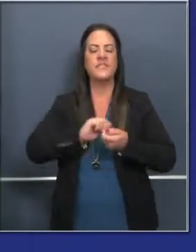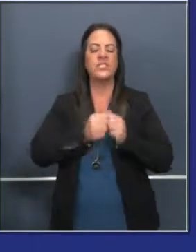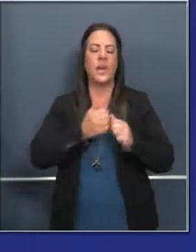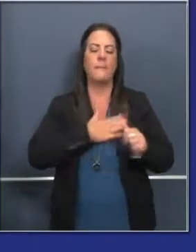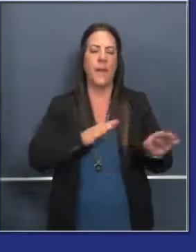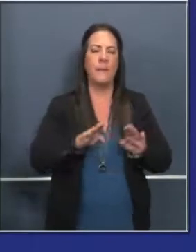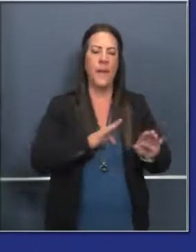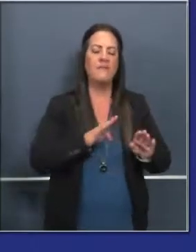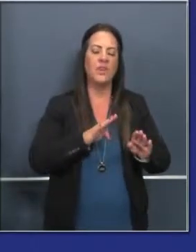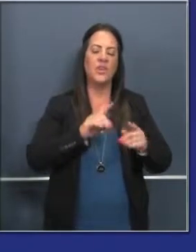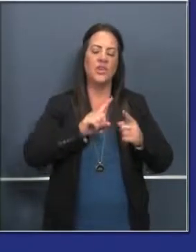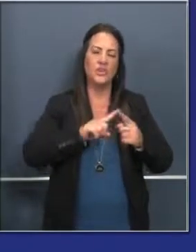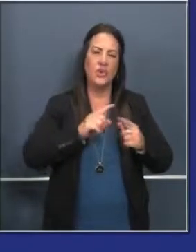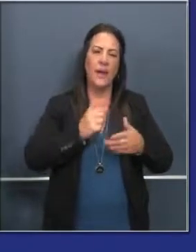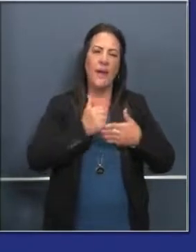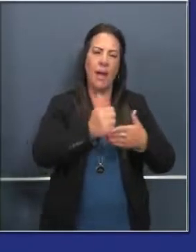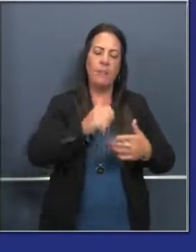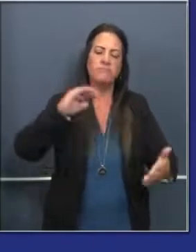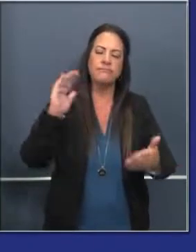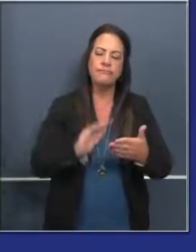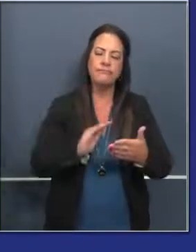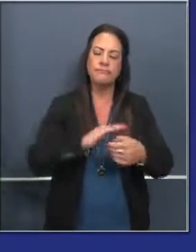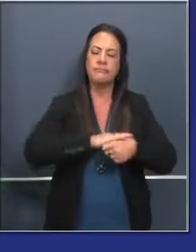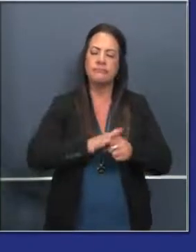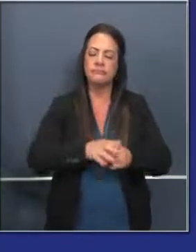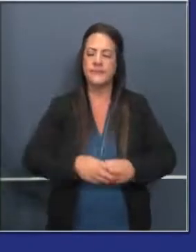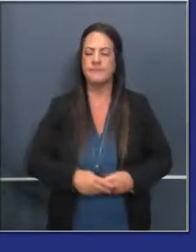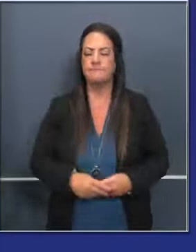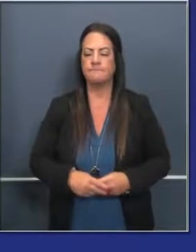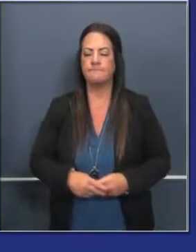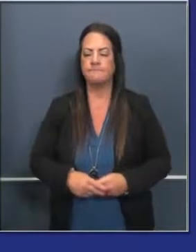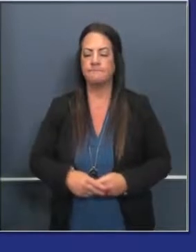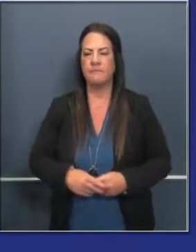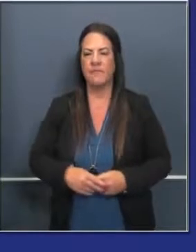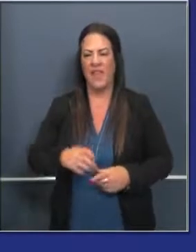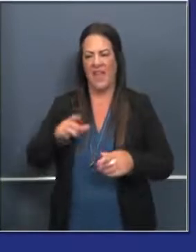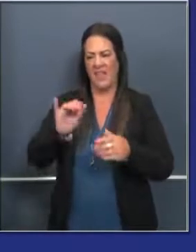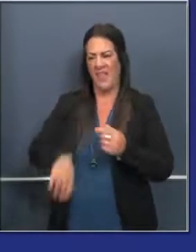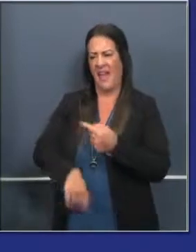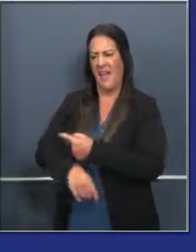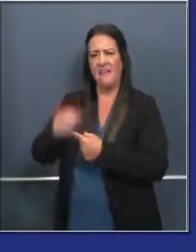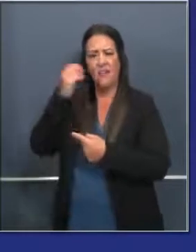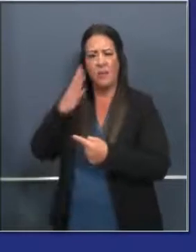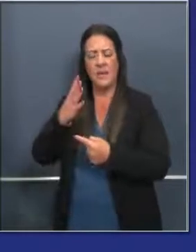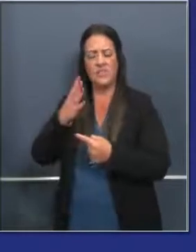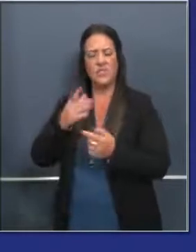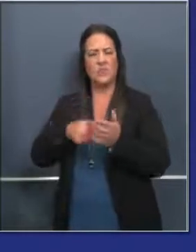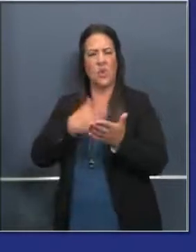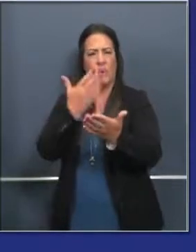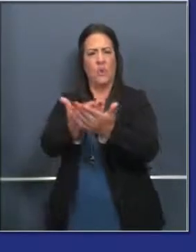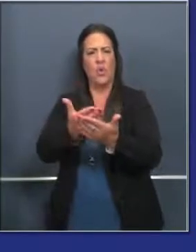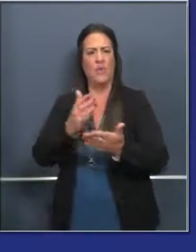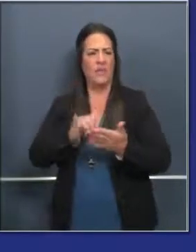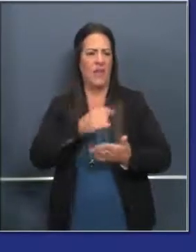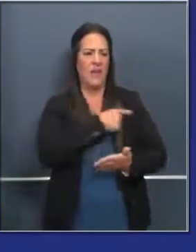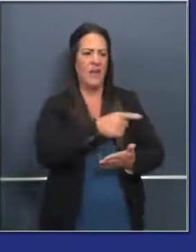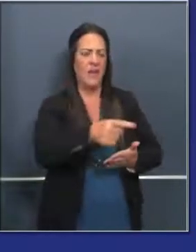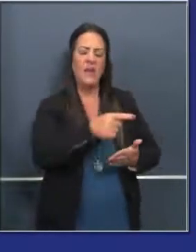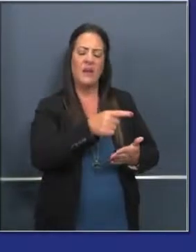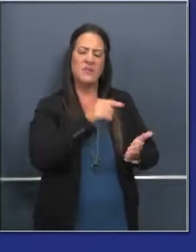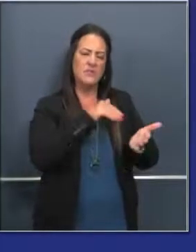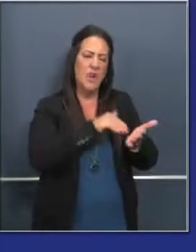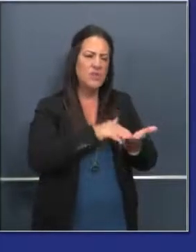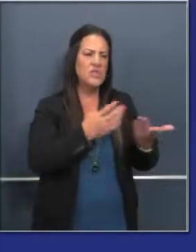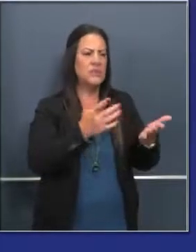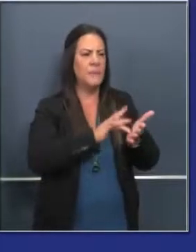behavior. And dare I say this, we want to back up the health professionals, because this is the data they use that guide their decision